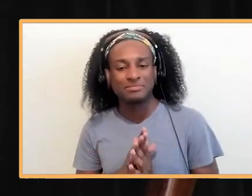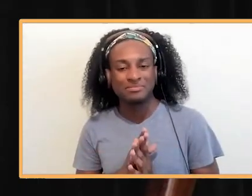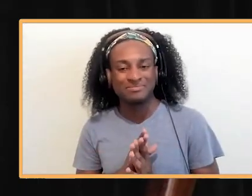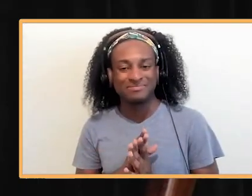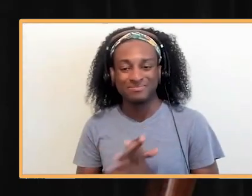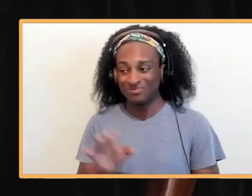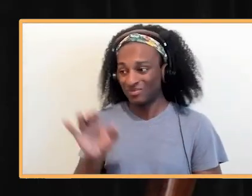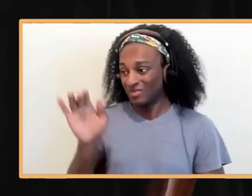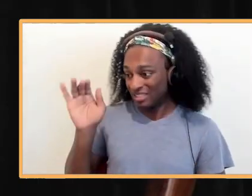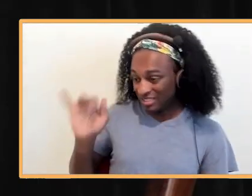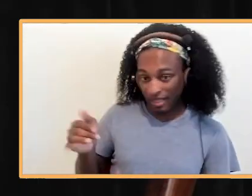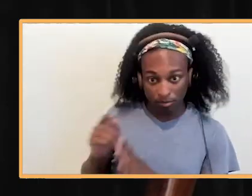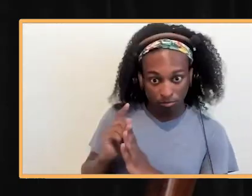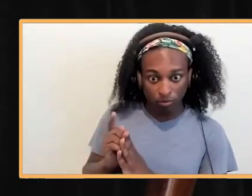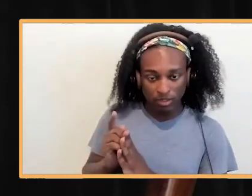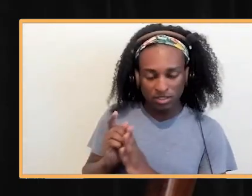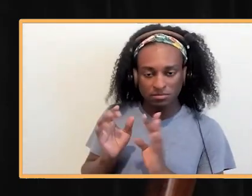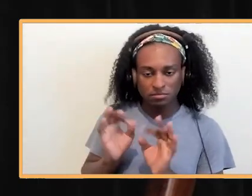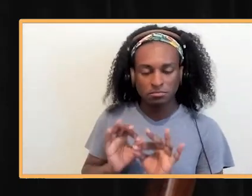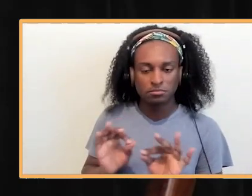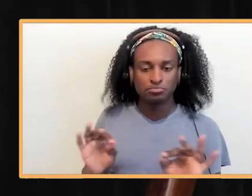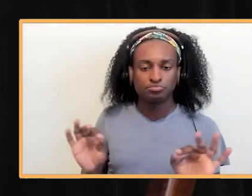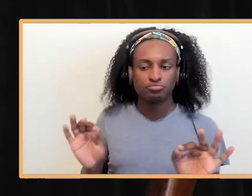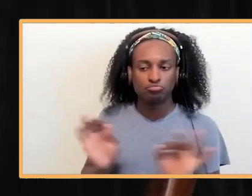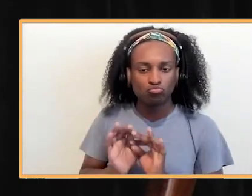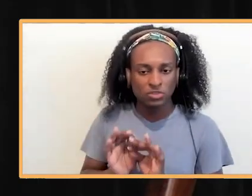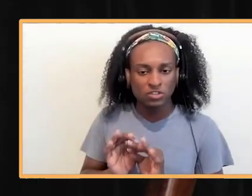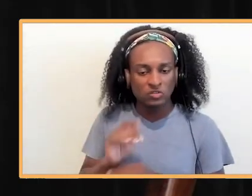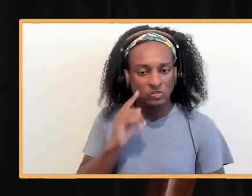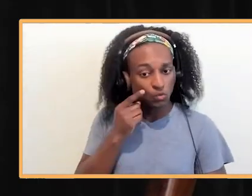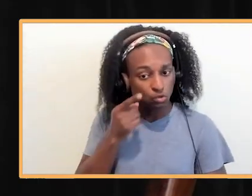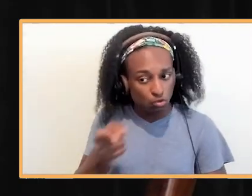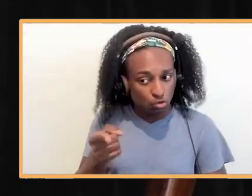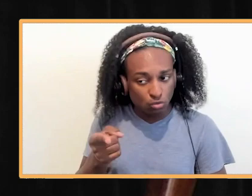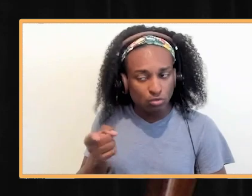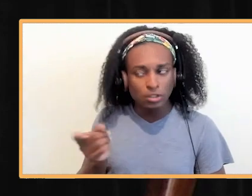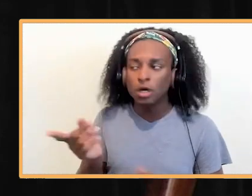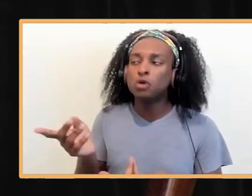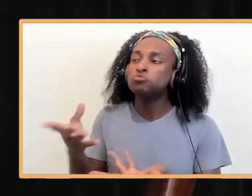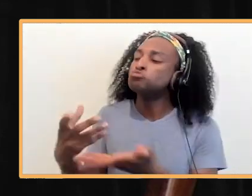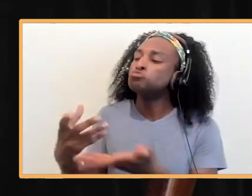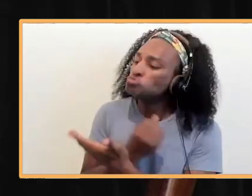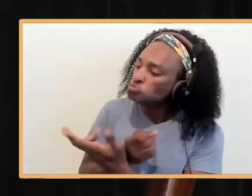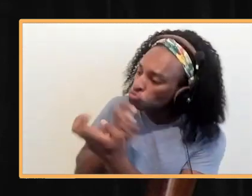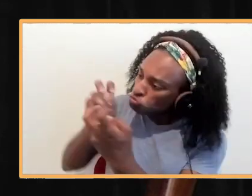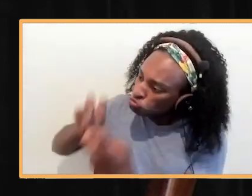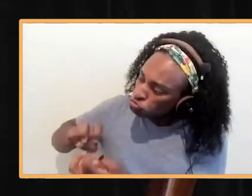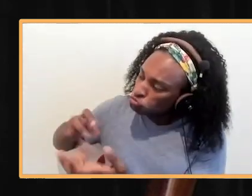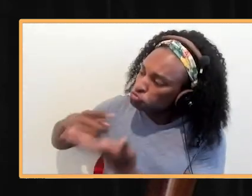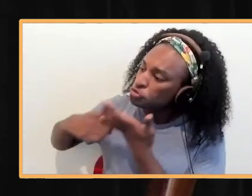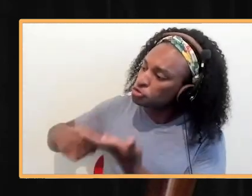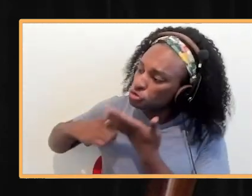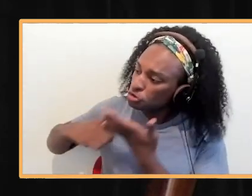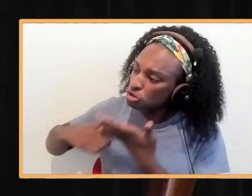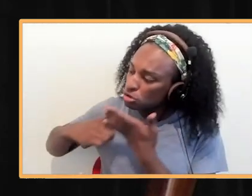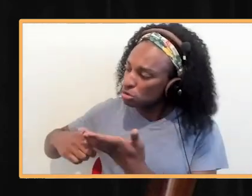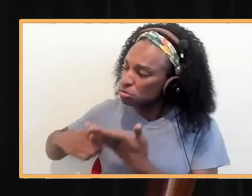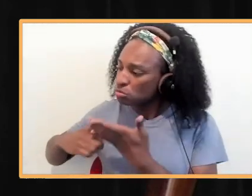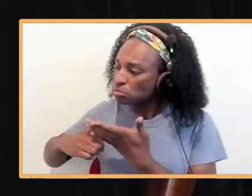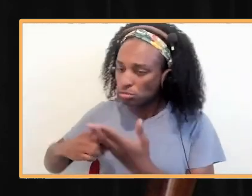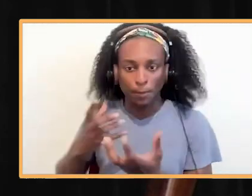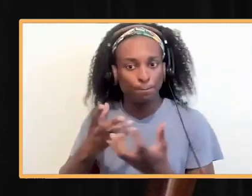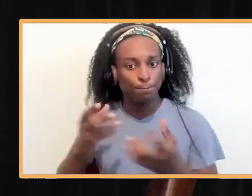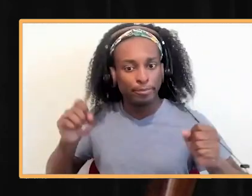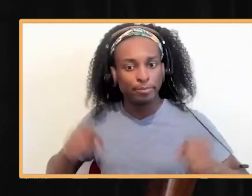for you to lean in and have those conversations as much as you possibly can. Because